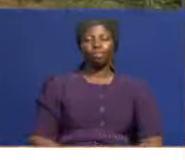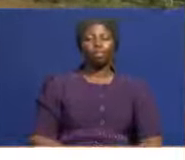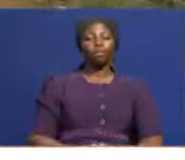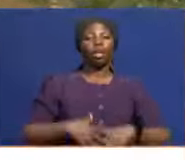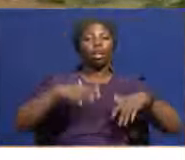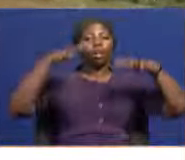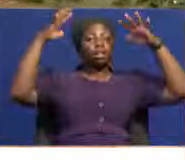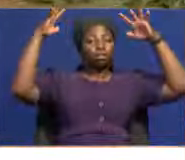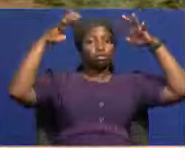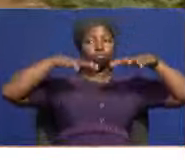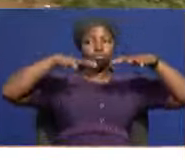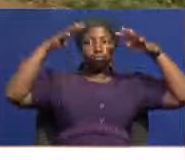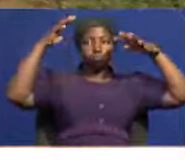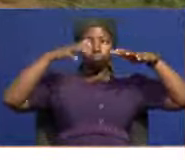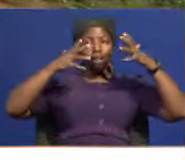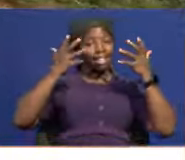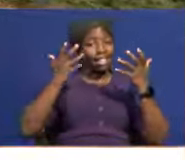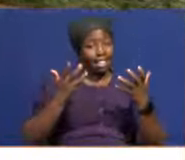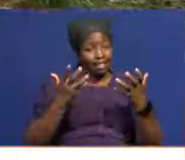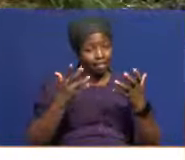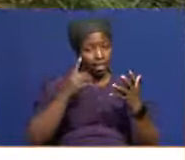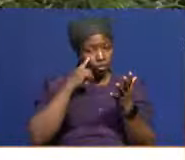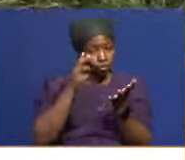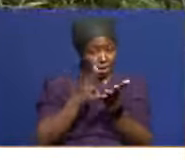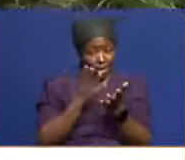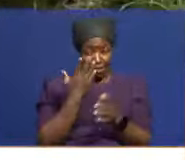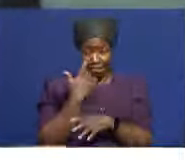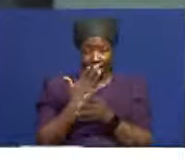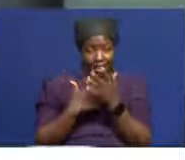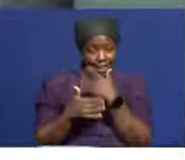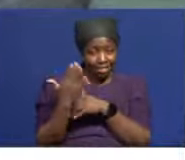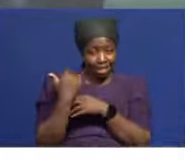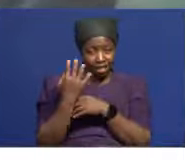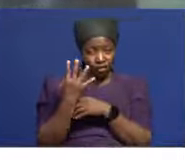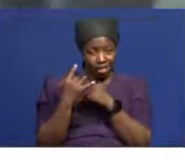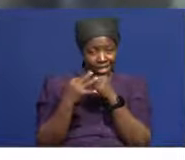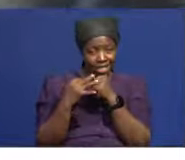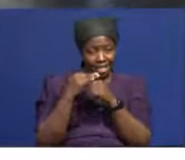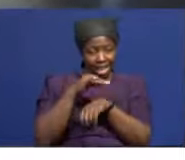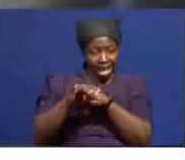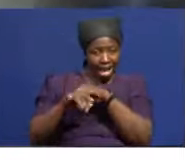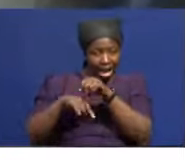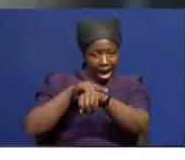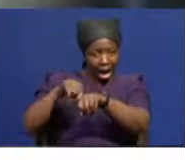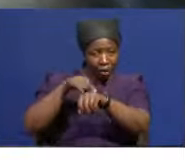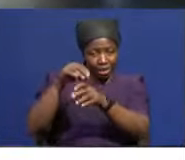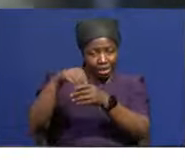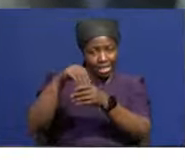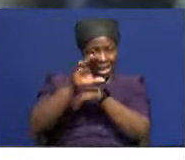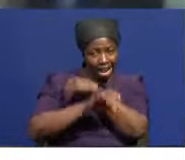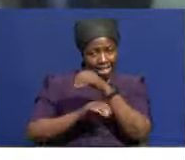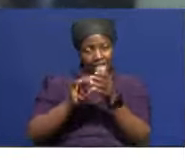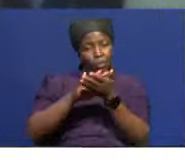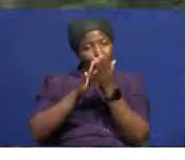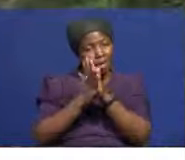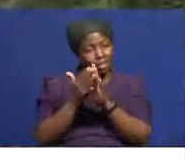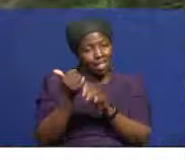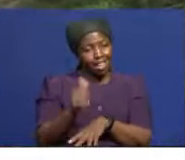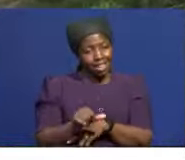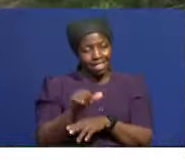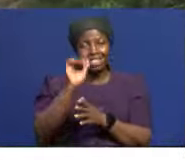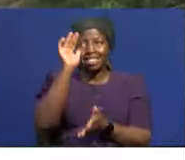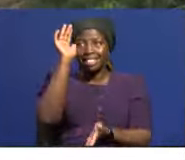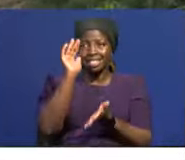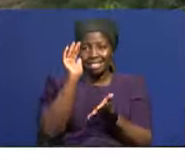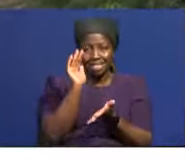Heavy rainfall has been witnessed across the country in the last 48 hours, with no signs of let-up affecting at least 23 of